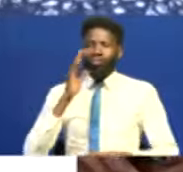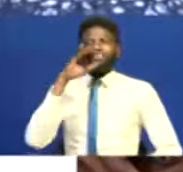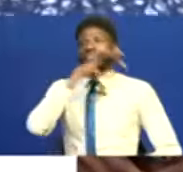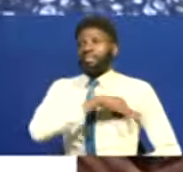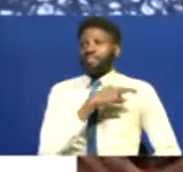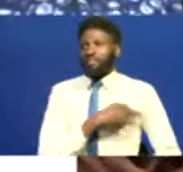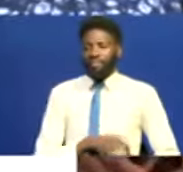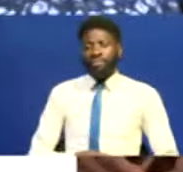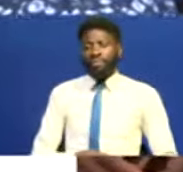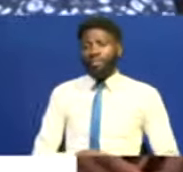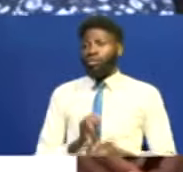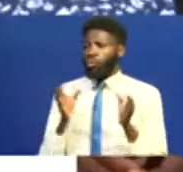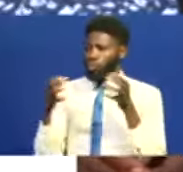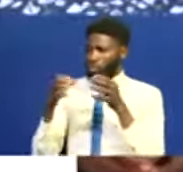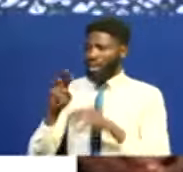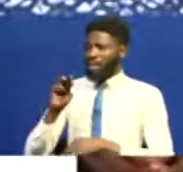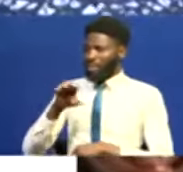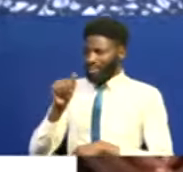accused